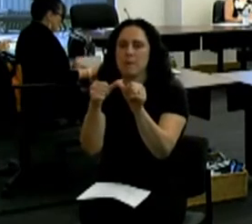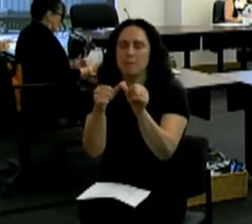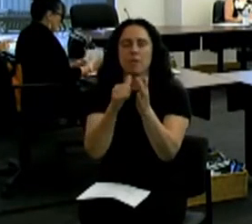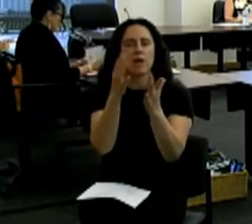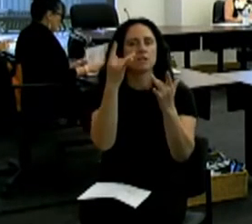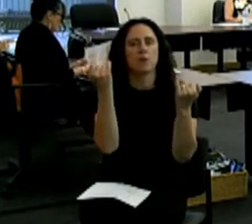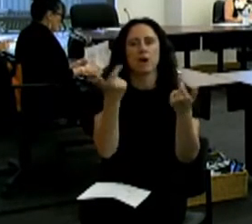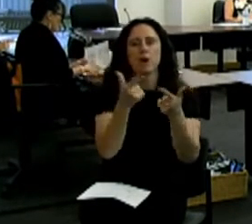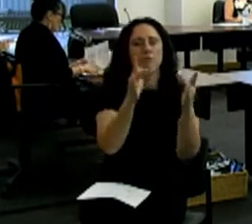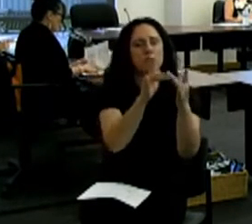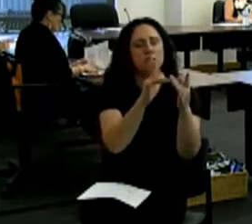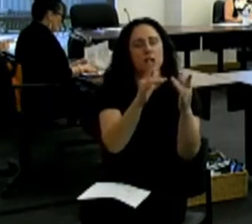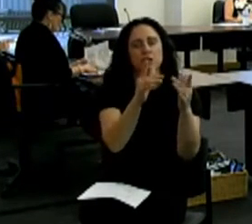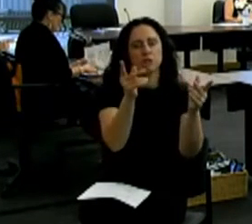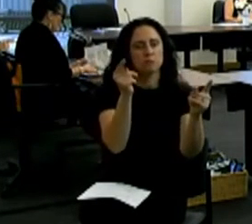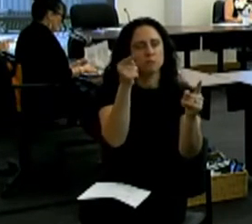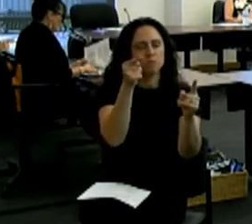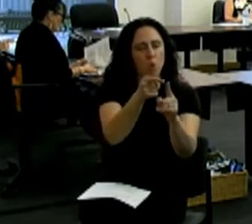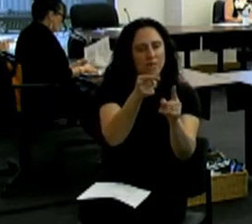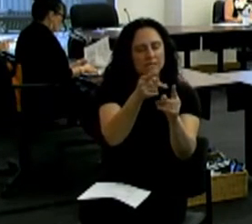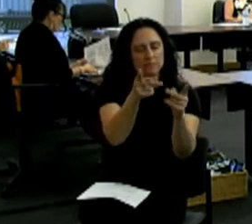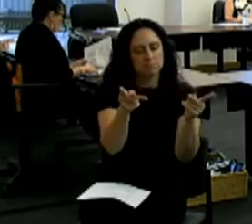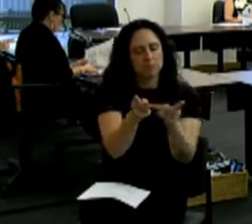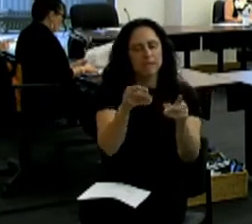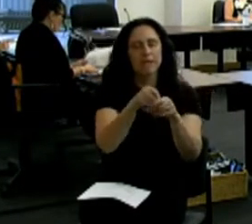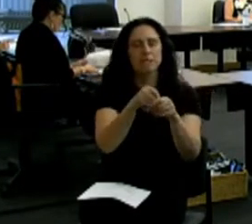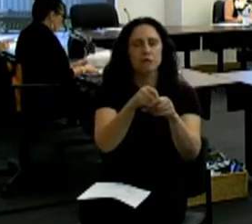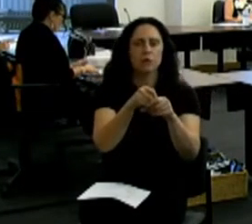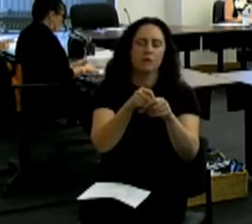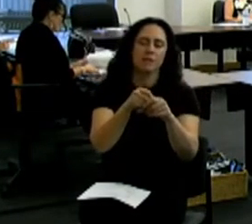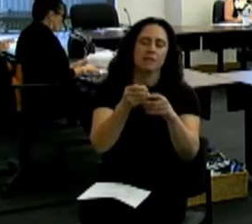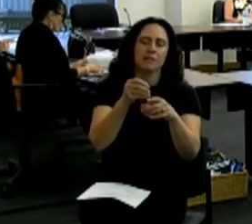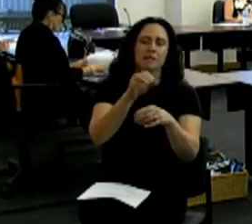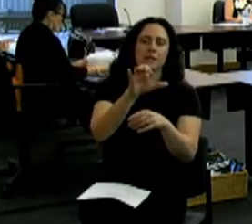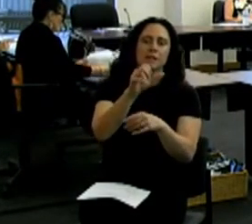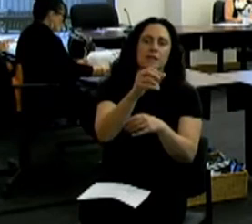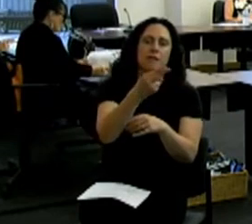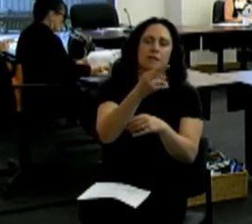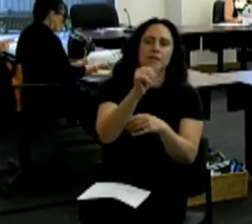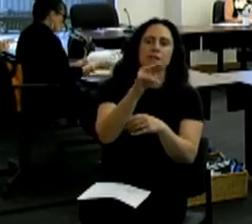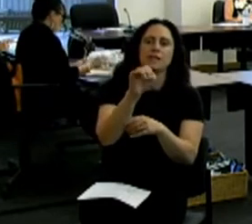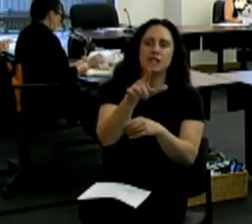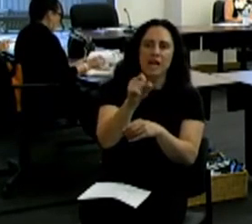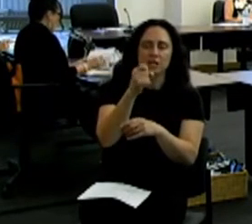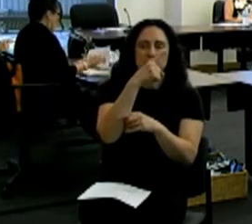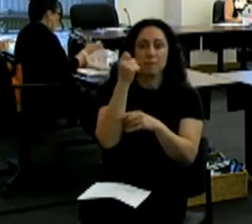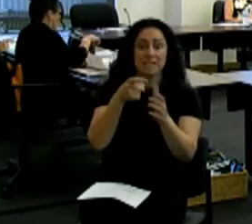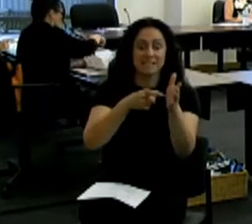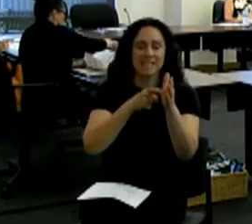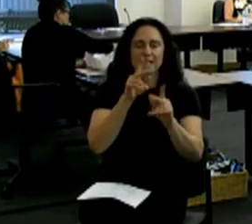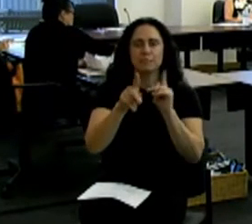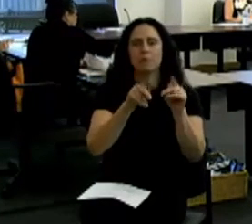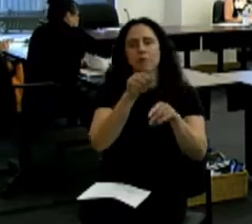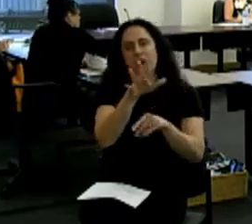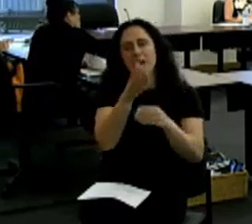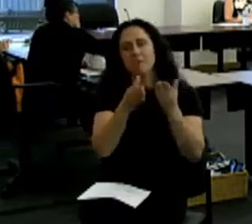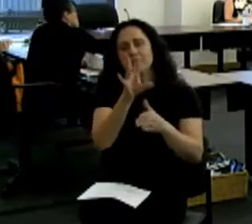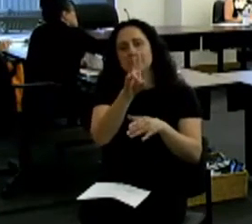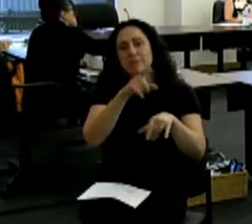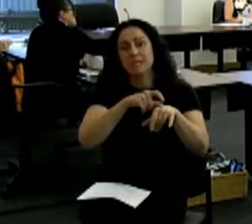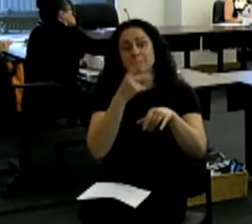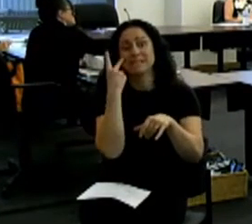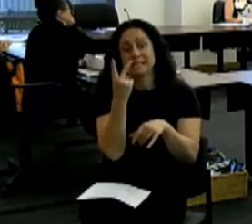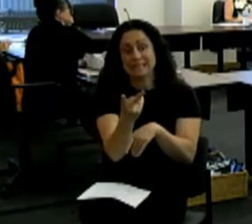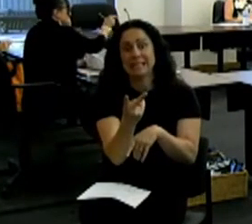touch points in different channels, because we know that it takes people between 5 and 7 opportunities, or what we